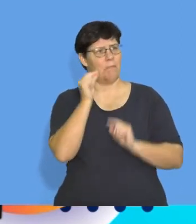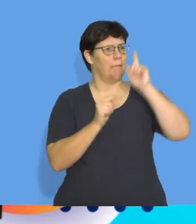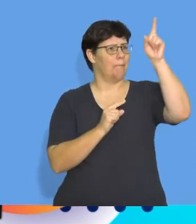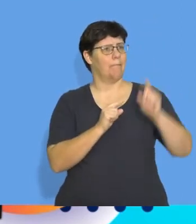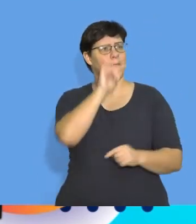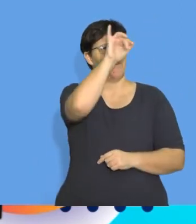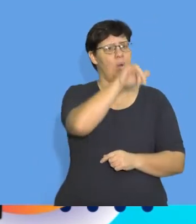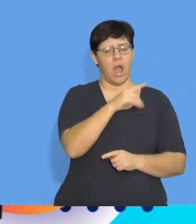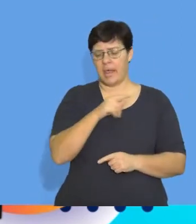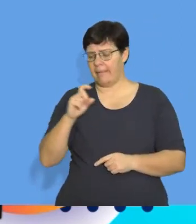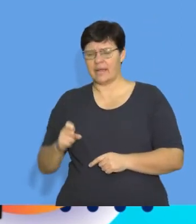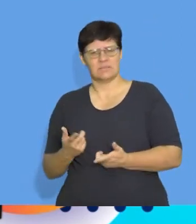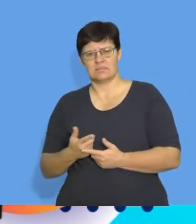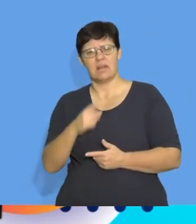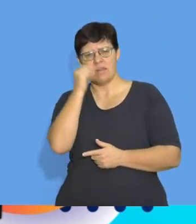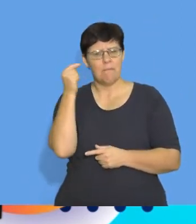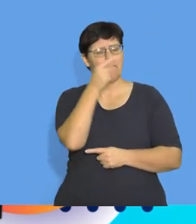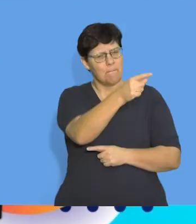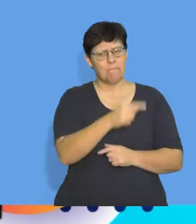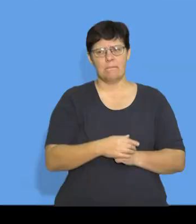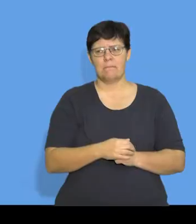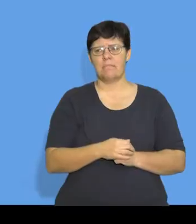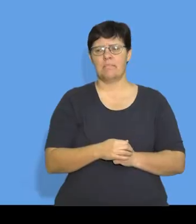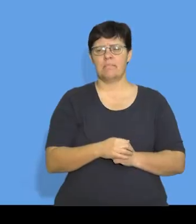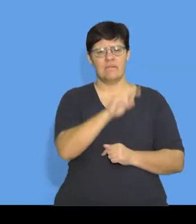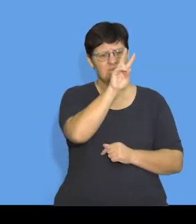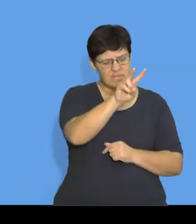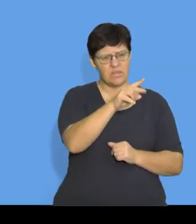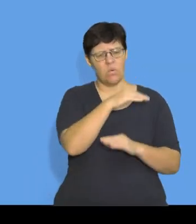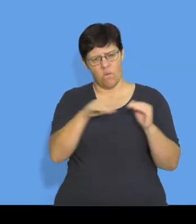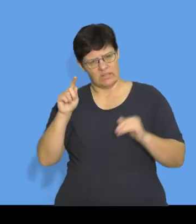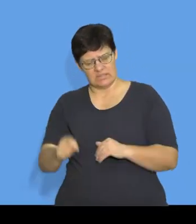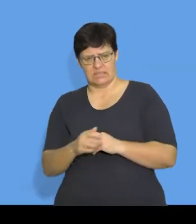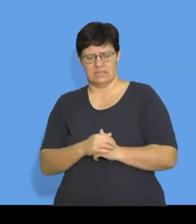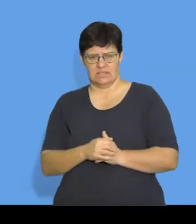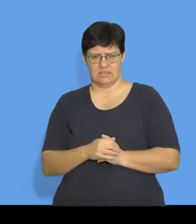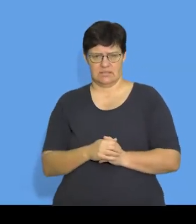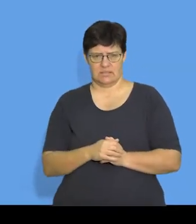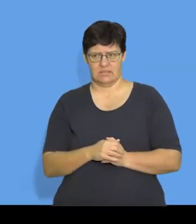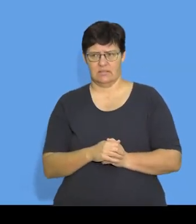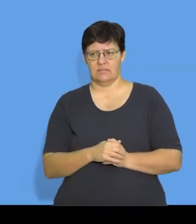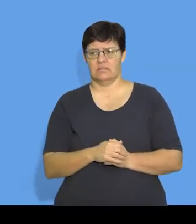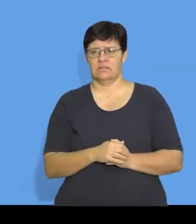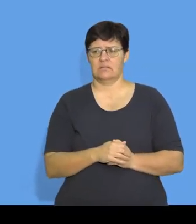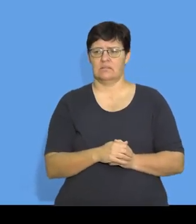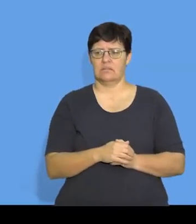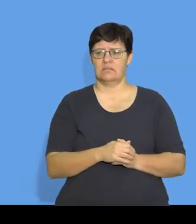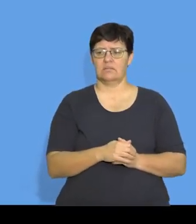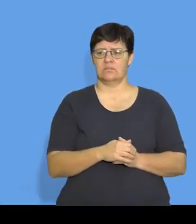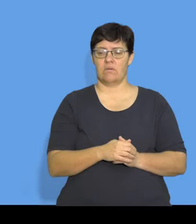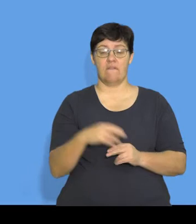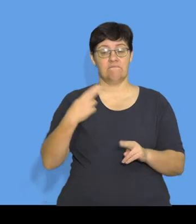x. I use what they're called. So, final velocity minus 15.